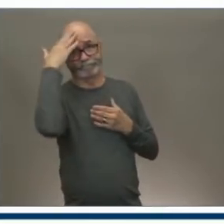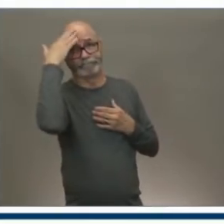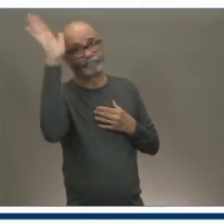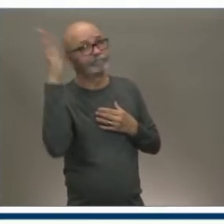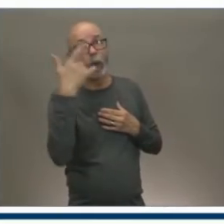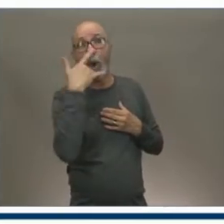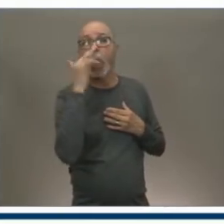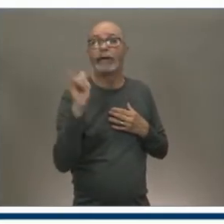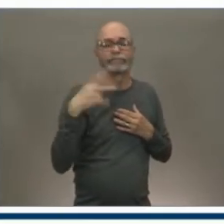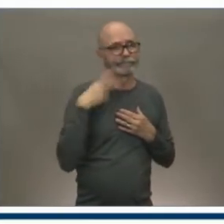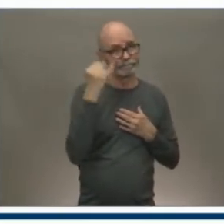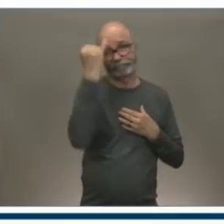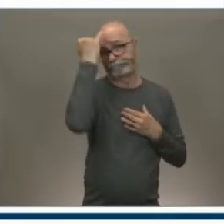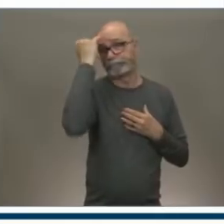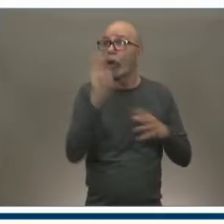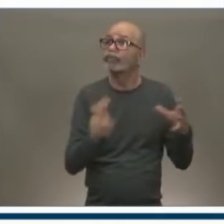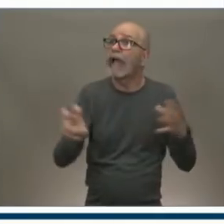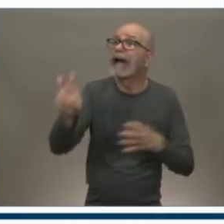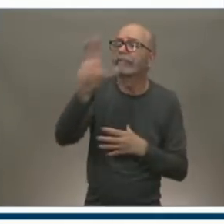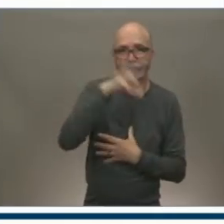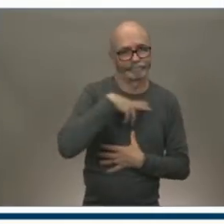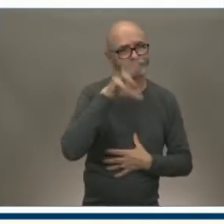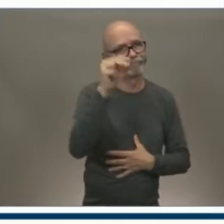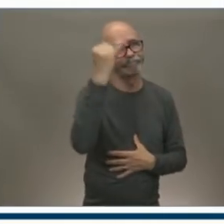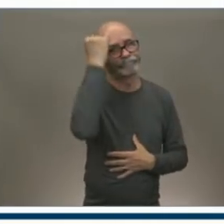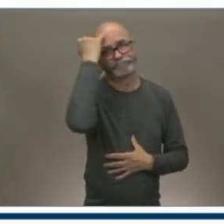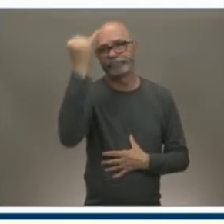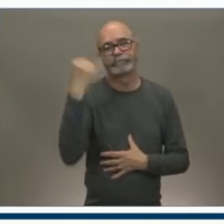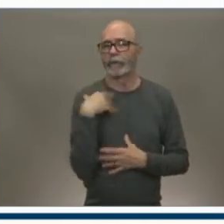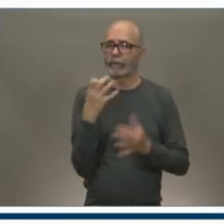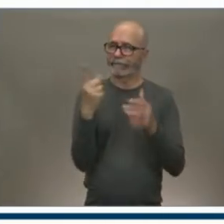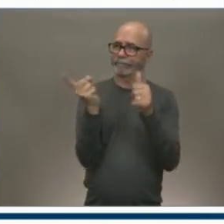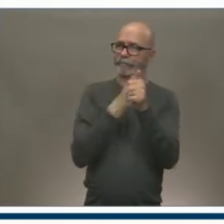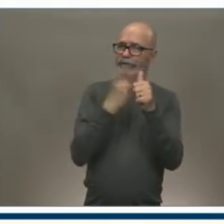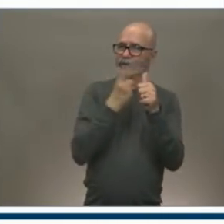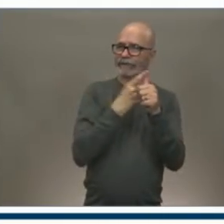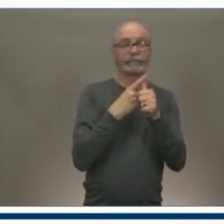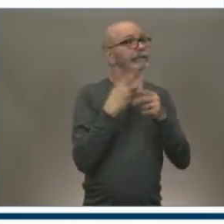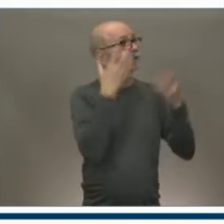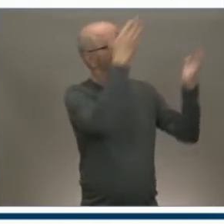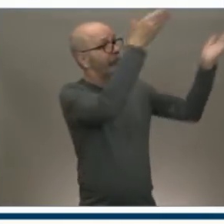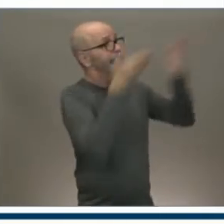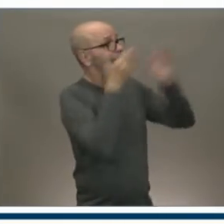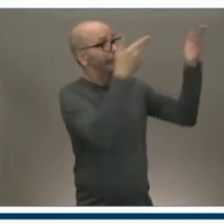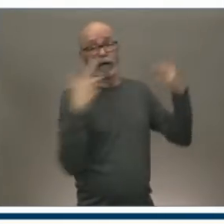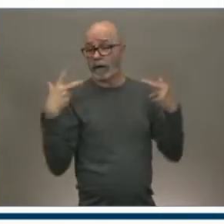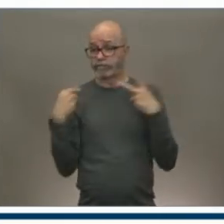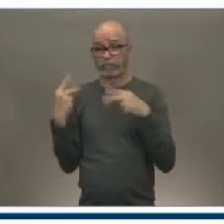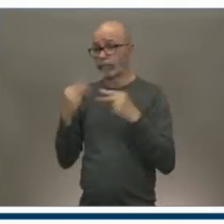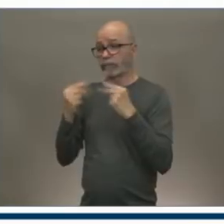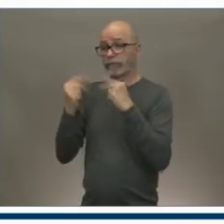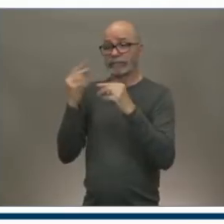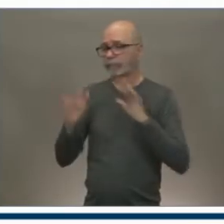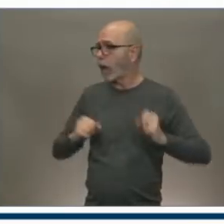see what happens. The amount of vaccine that arrives will determine how quickly we get it, will determine the decisions that they will